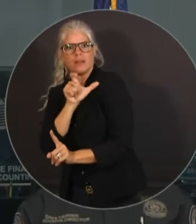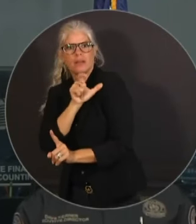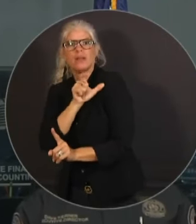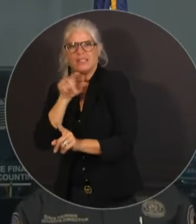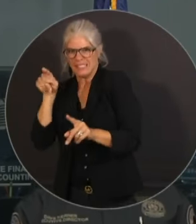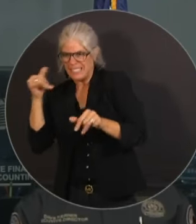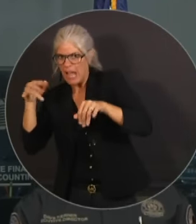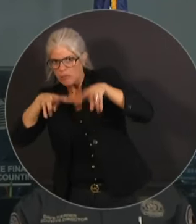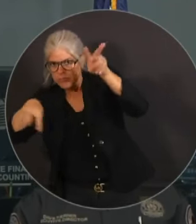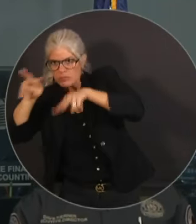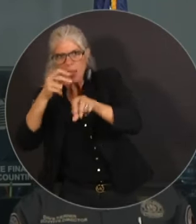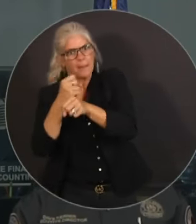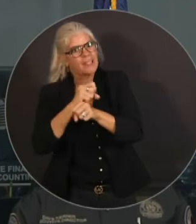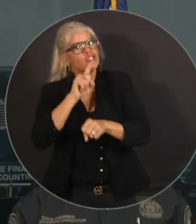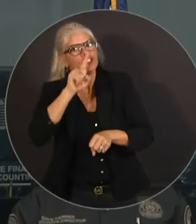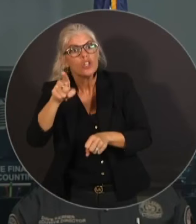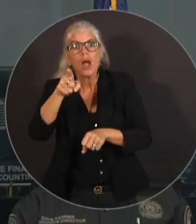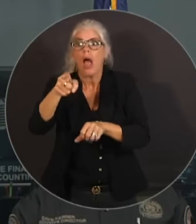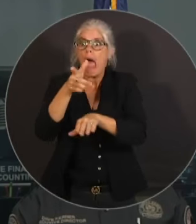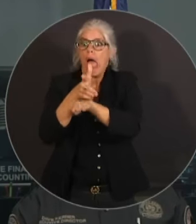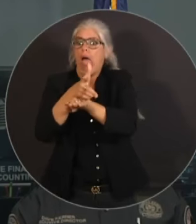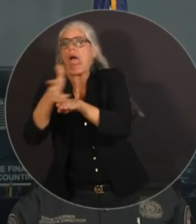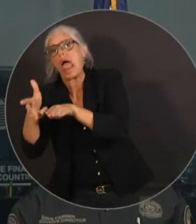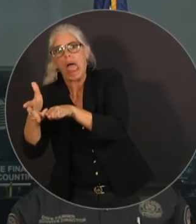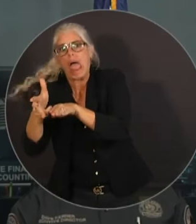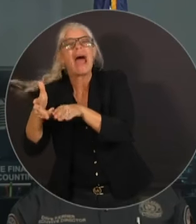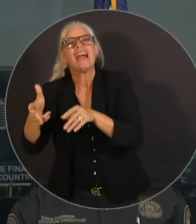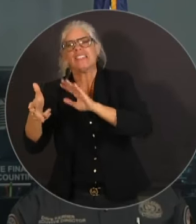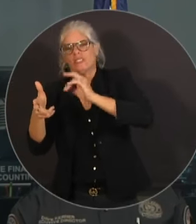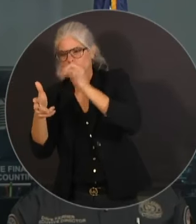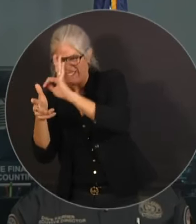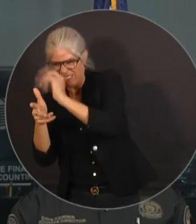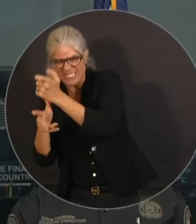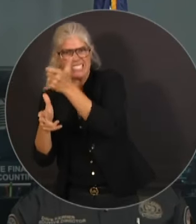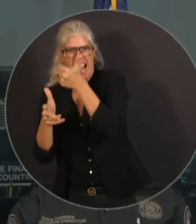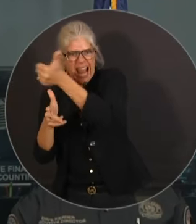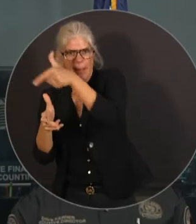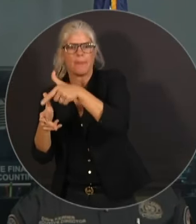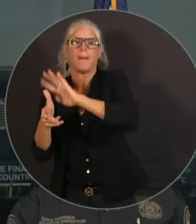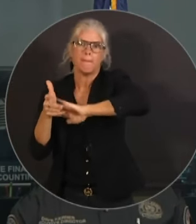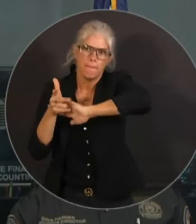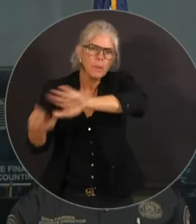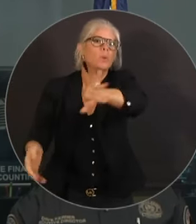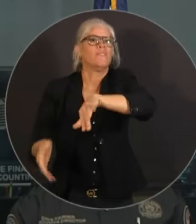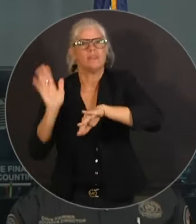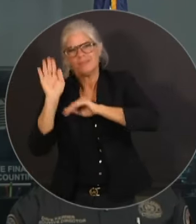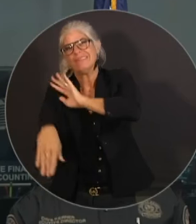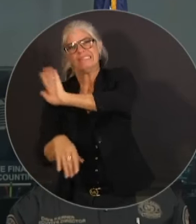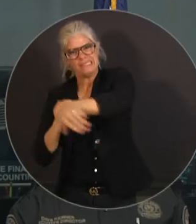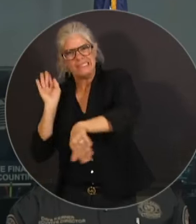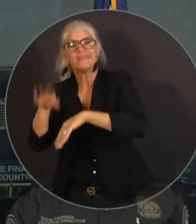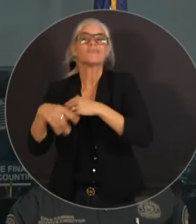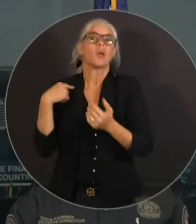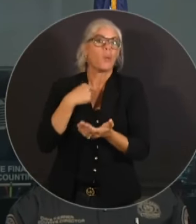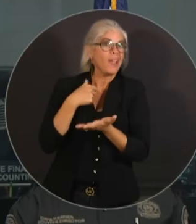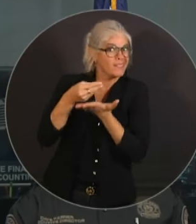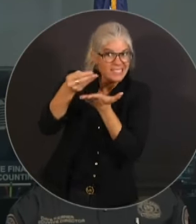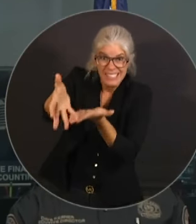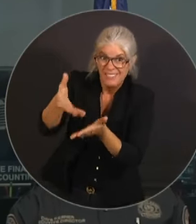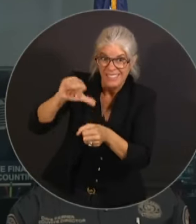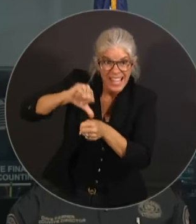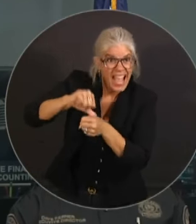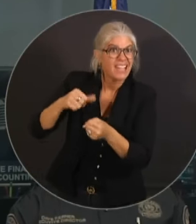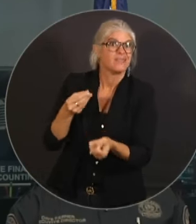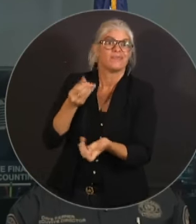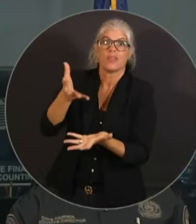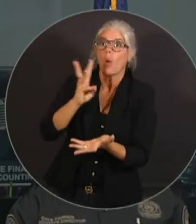circulating those corridors frequently. We've already helped a lot of stranded motorists. We provide fuel, water. We remove disabled